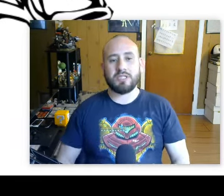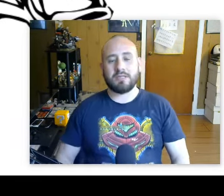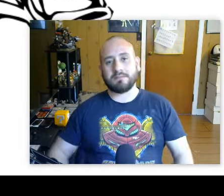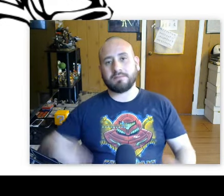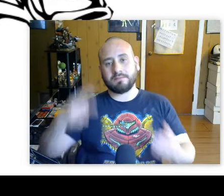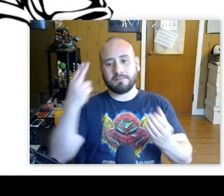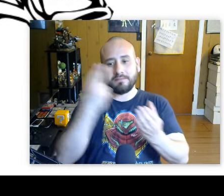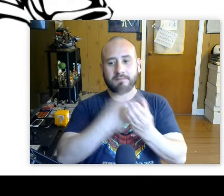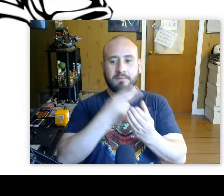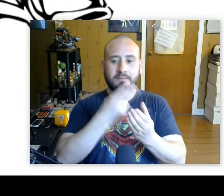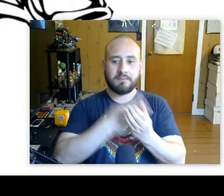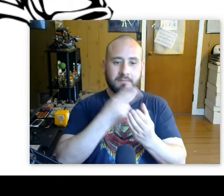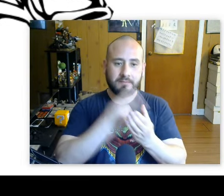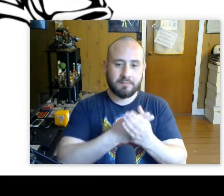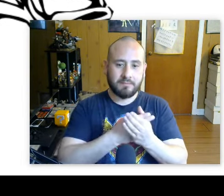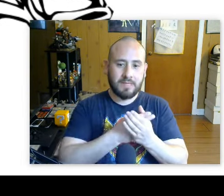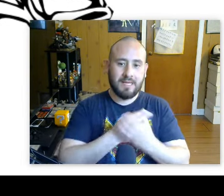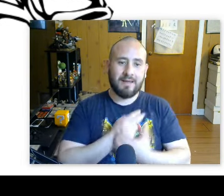sushi,